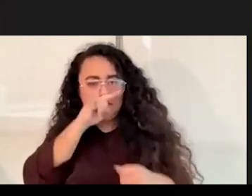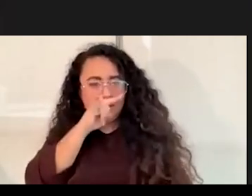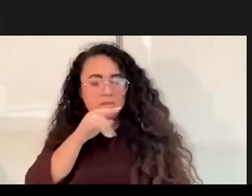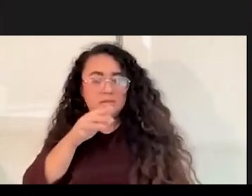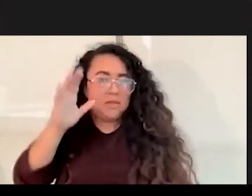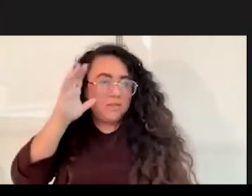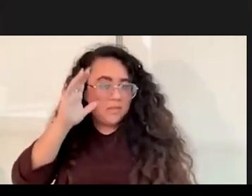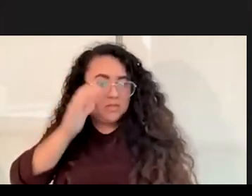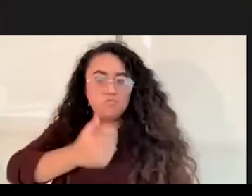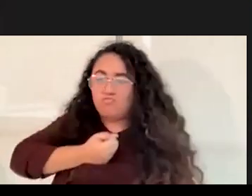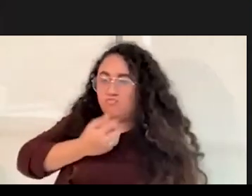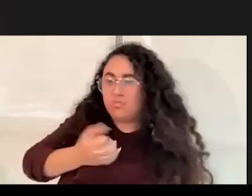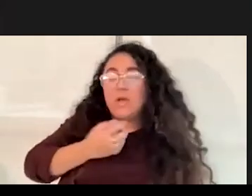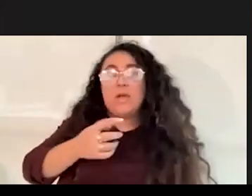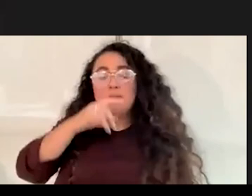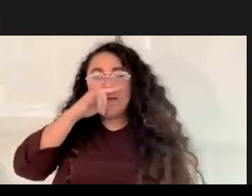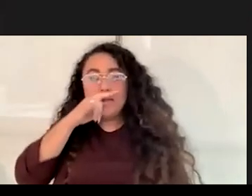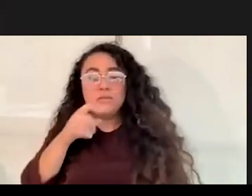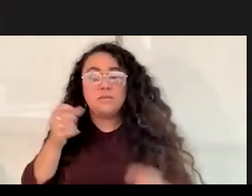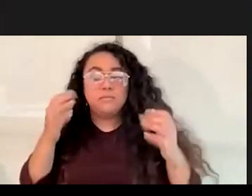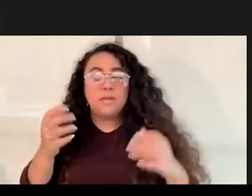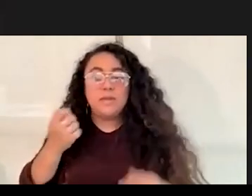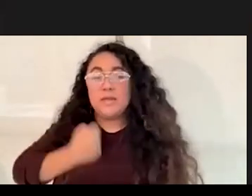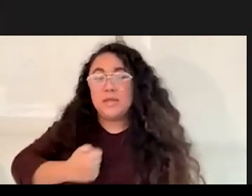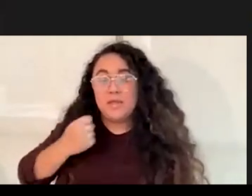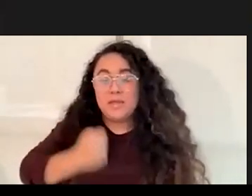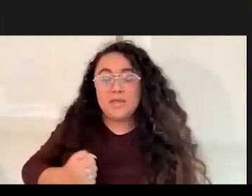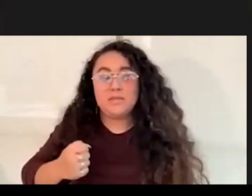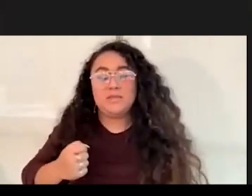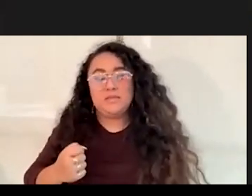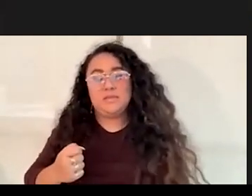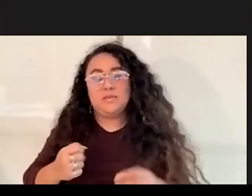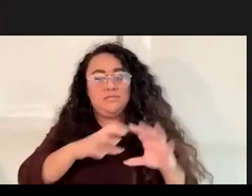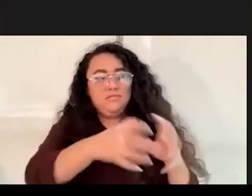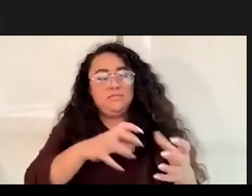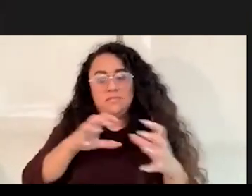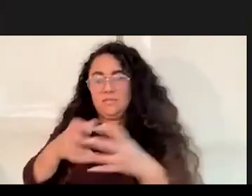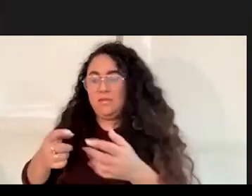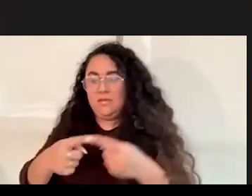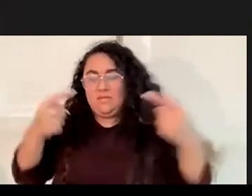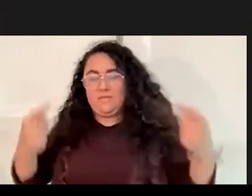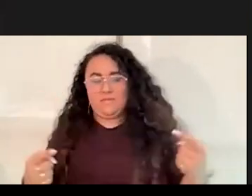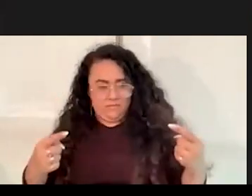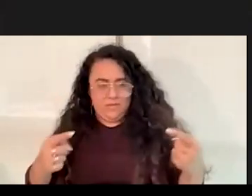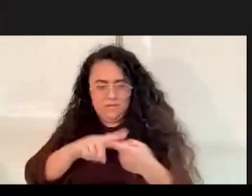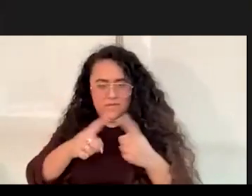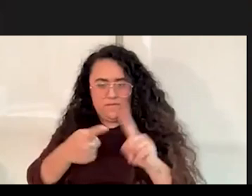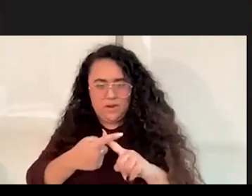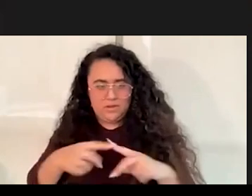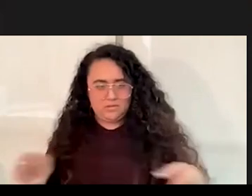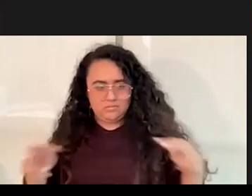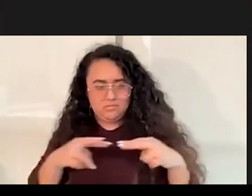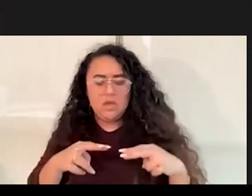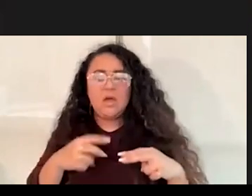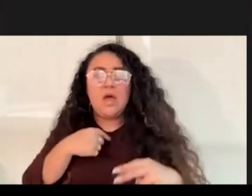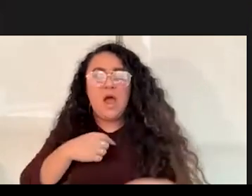have kids from all kinds of gangs. While they're in jail, they're friends, they're chummy. And I looked at, you know, I overheard a conversation